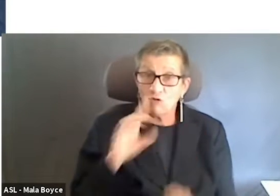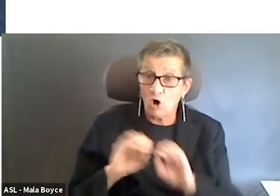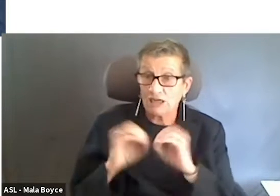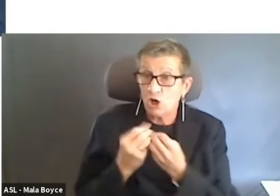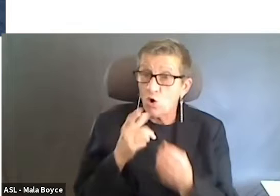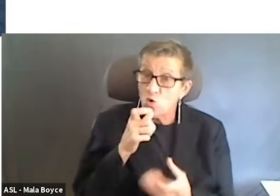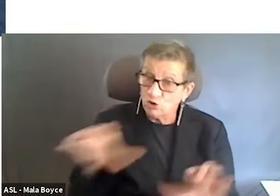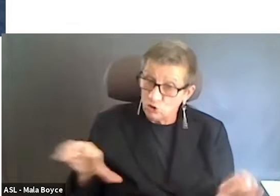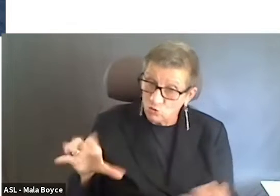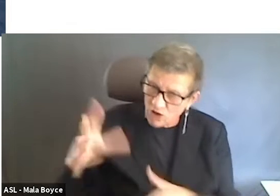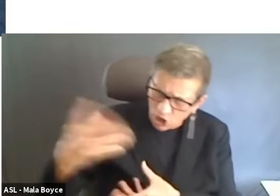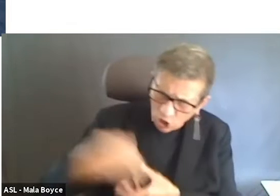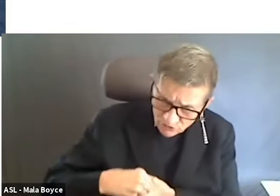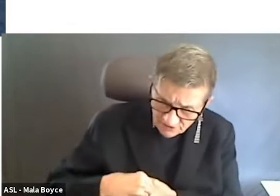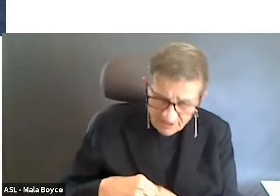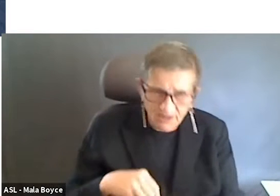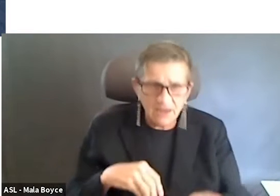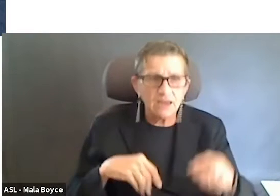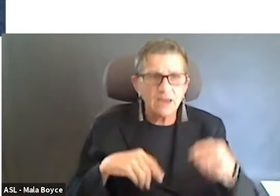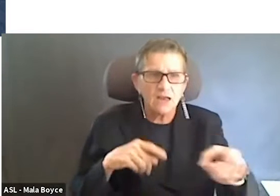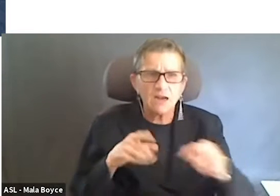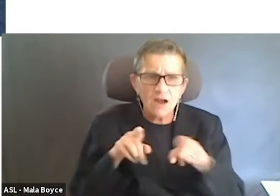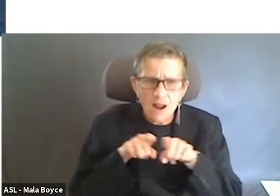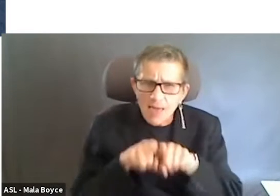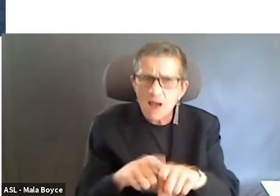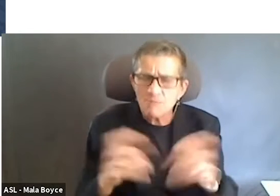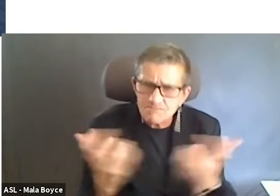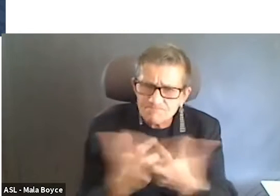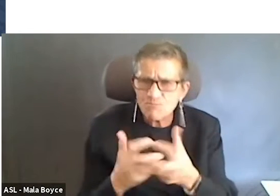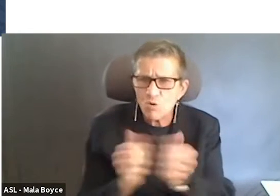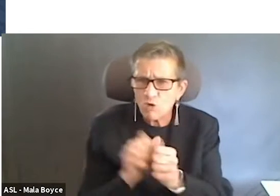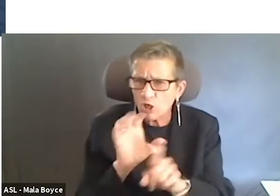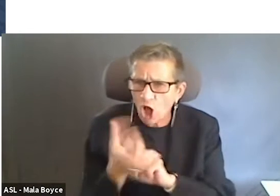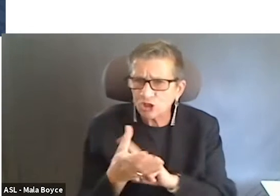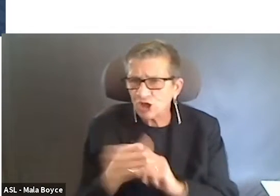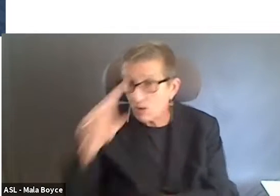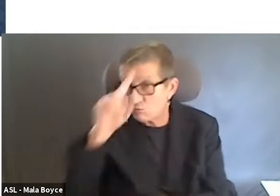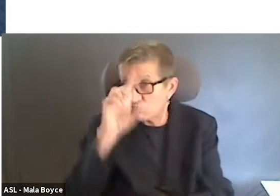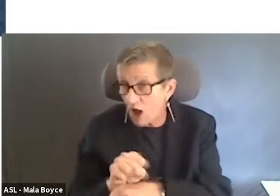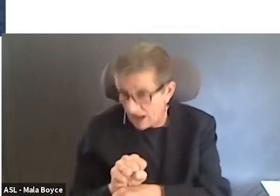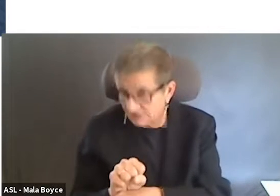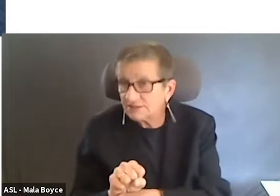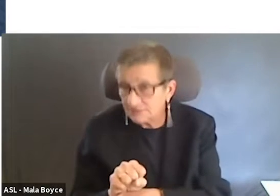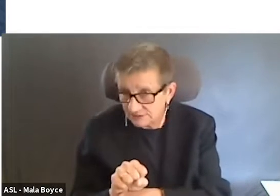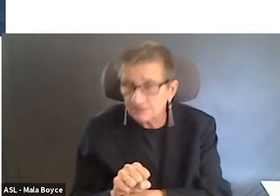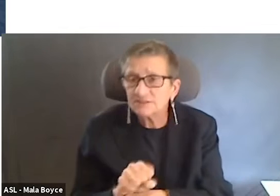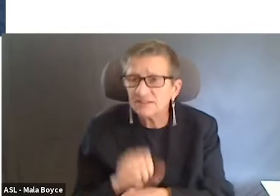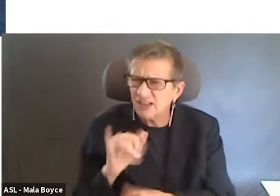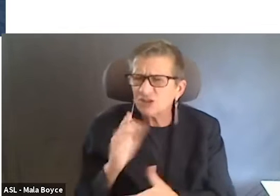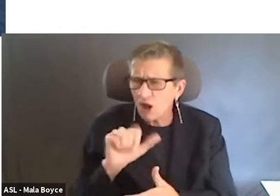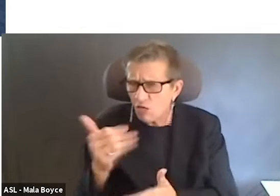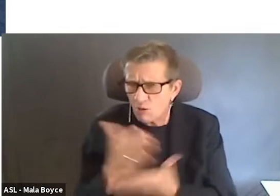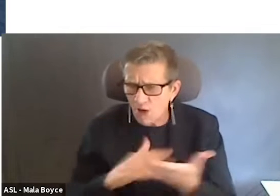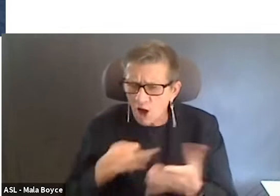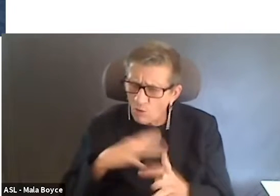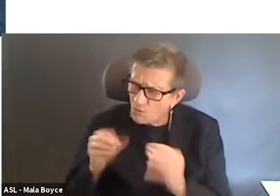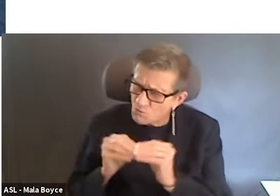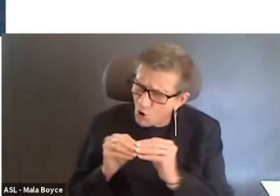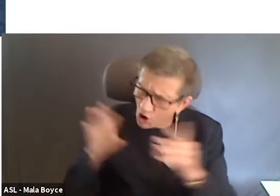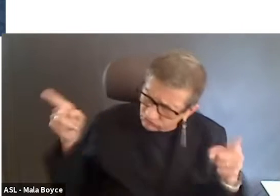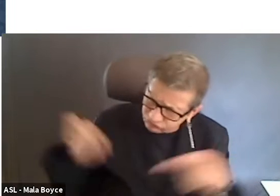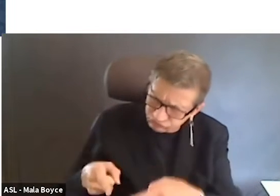really demonstrate. Alignment of culture and practice is another important piece. And just to drill down on that one a little